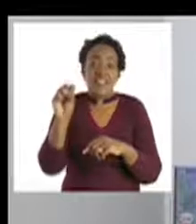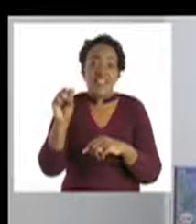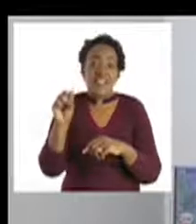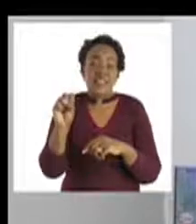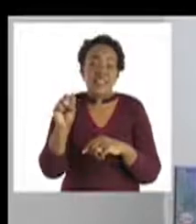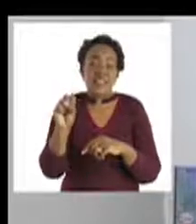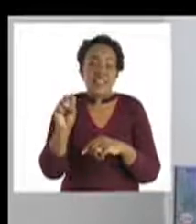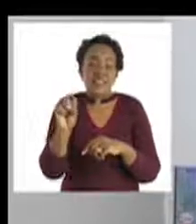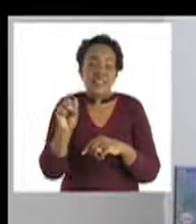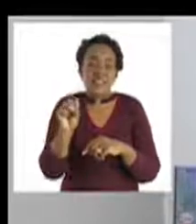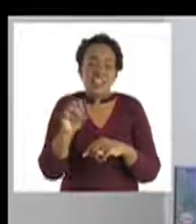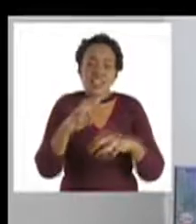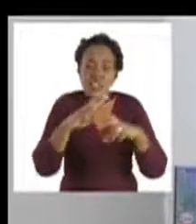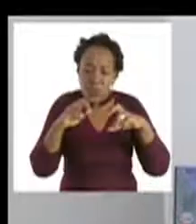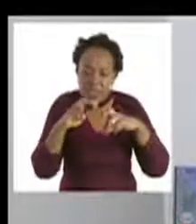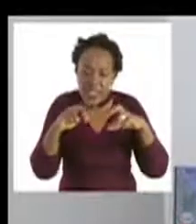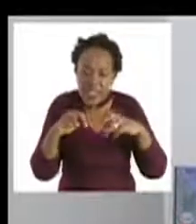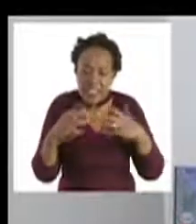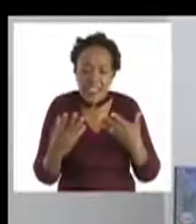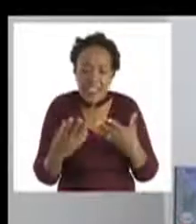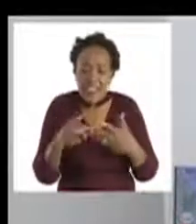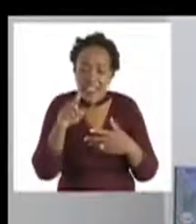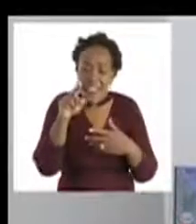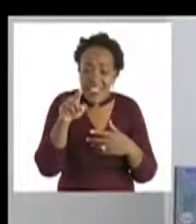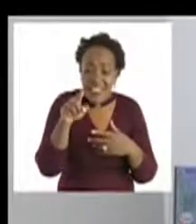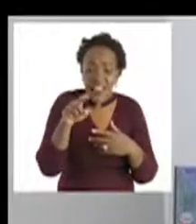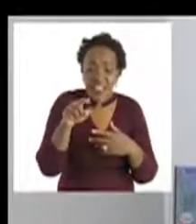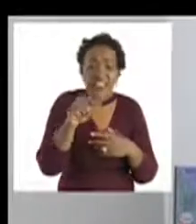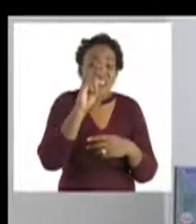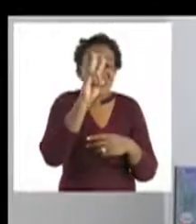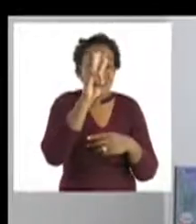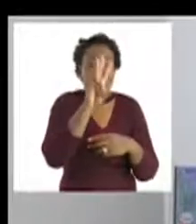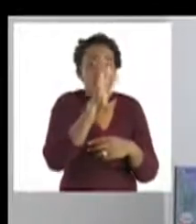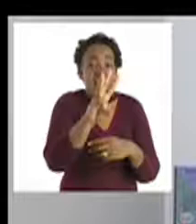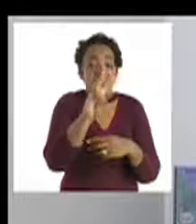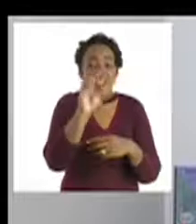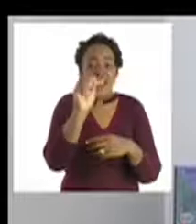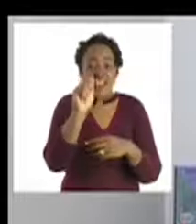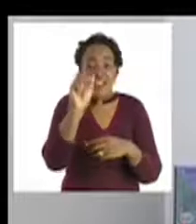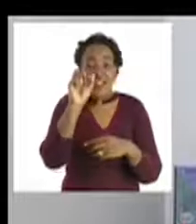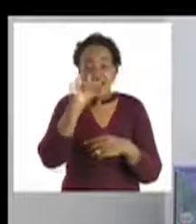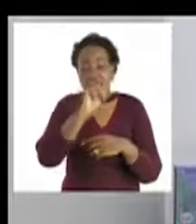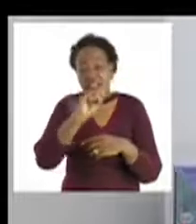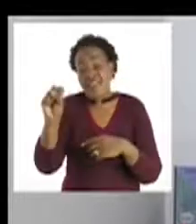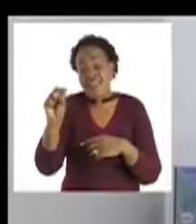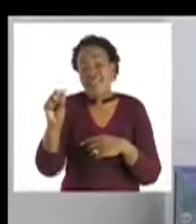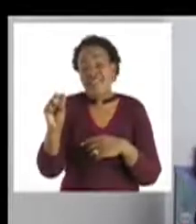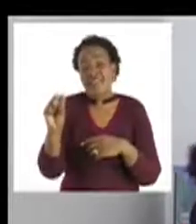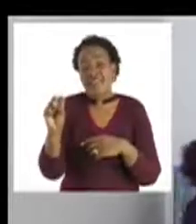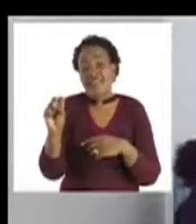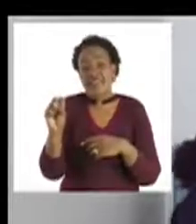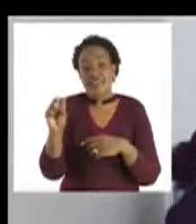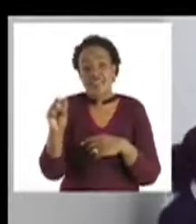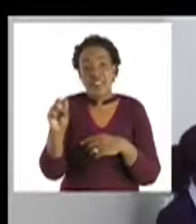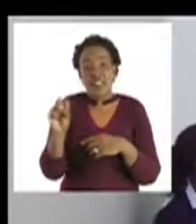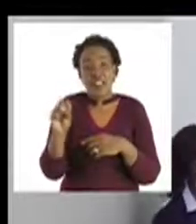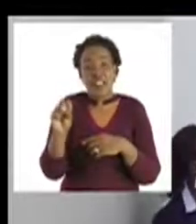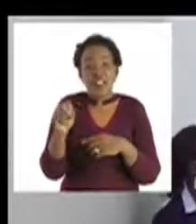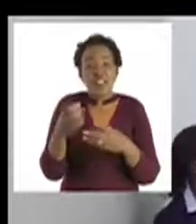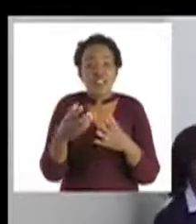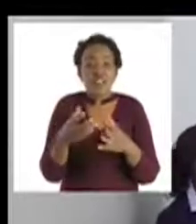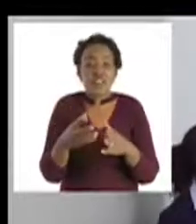So you come and search, this is was. Okay. That's all